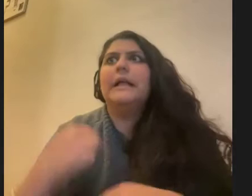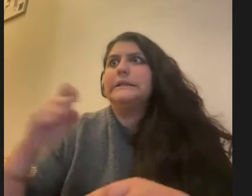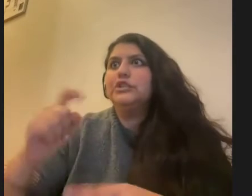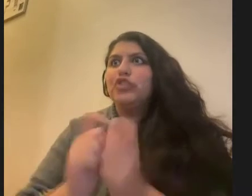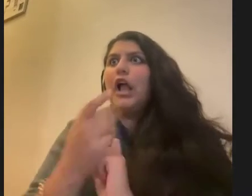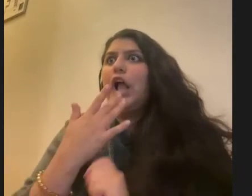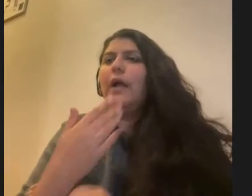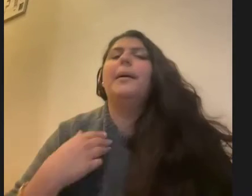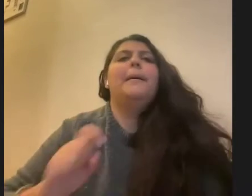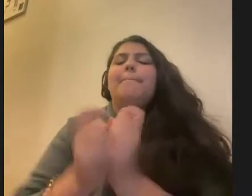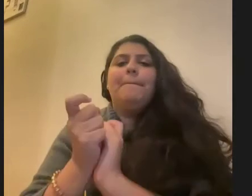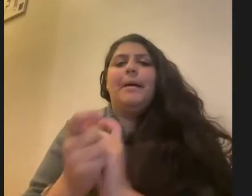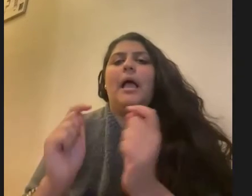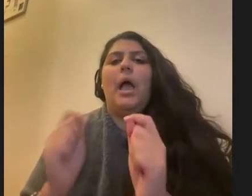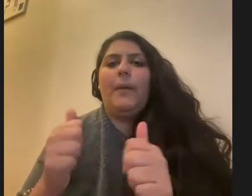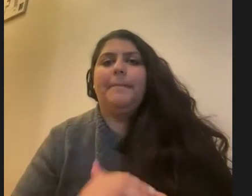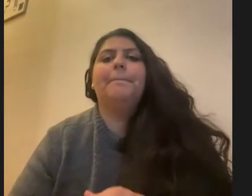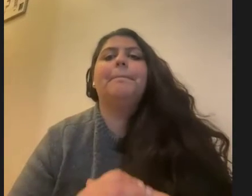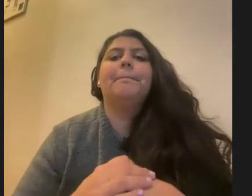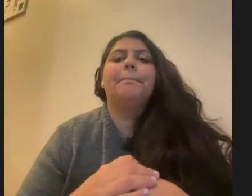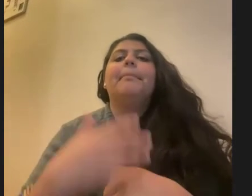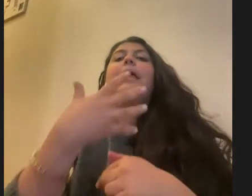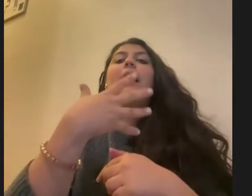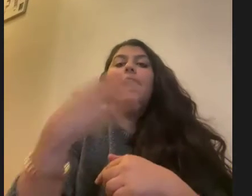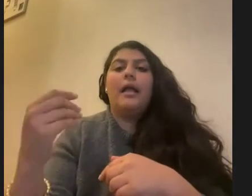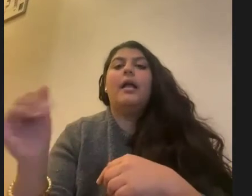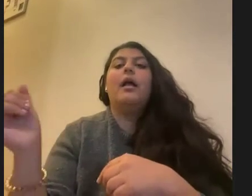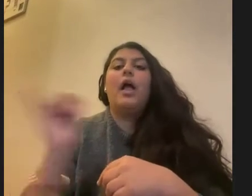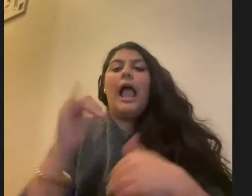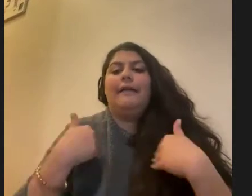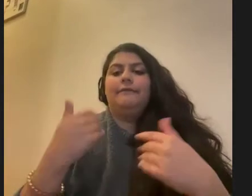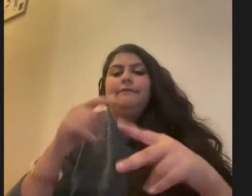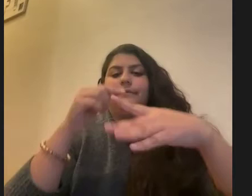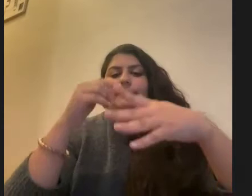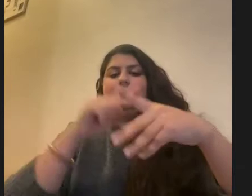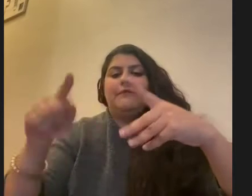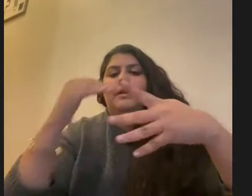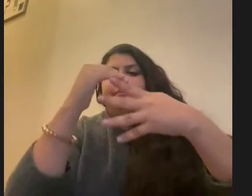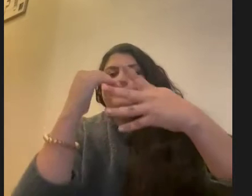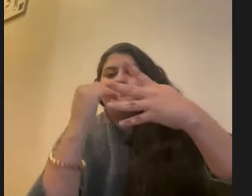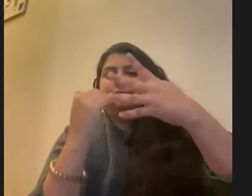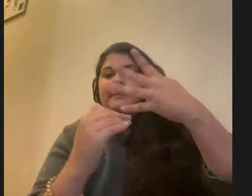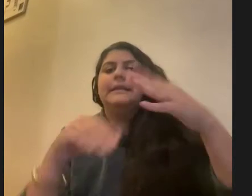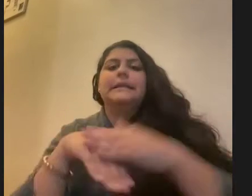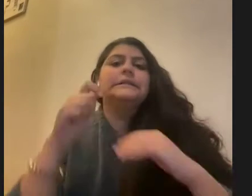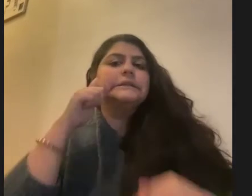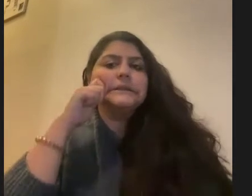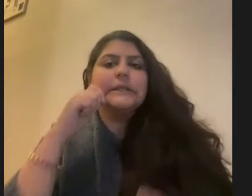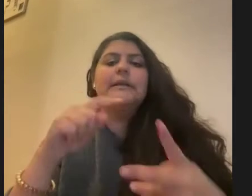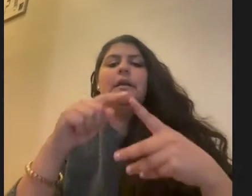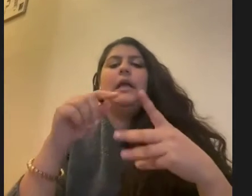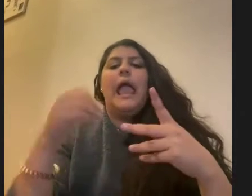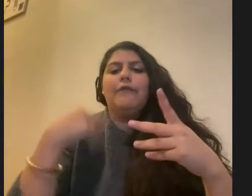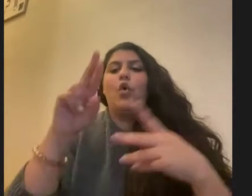color. And then they have a couple different things layered within their skin. So chromatophores are the main one, but then you have radiophores, which are